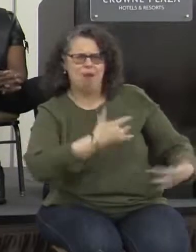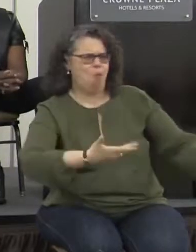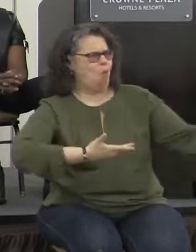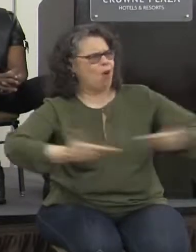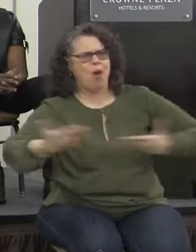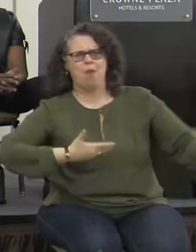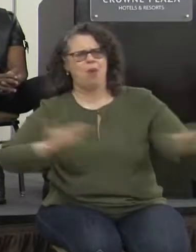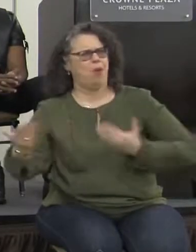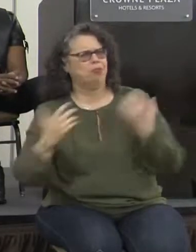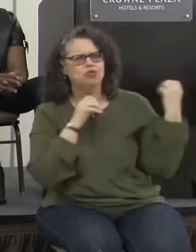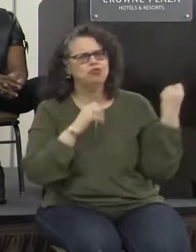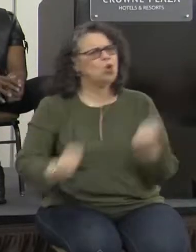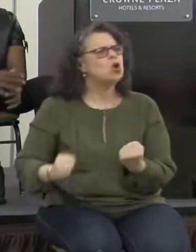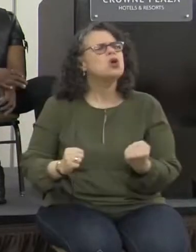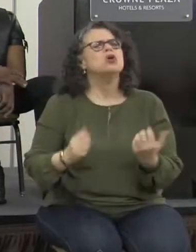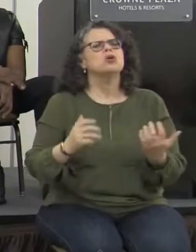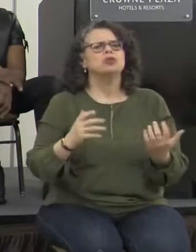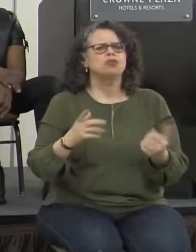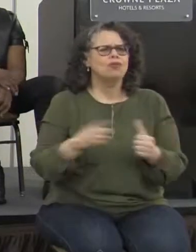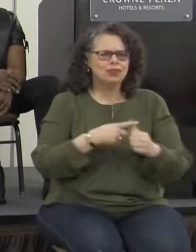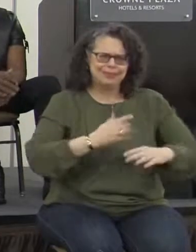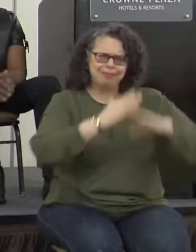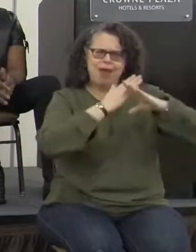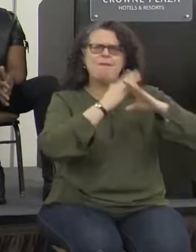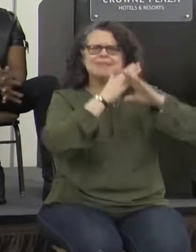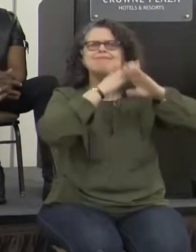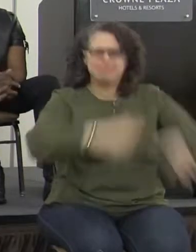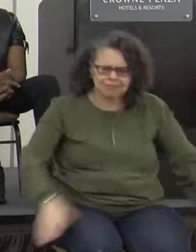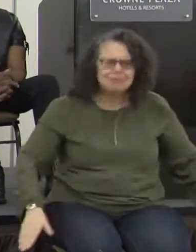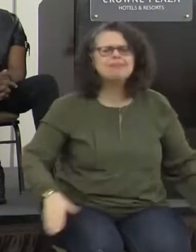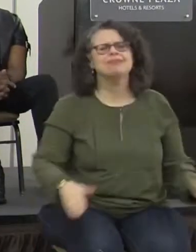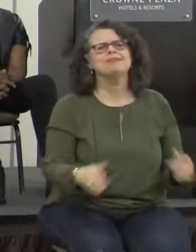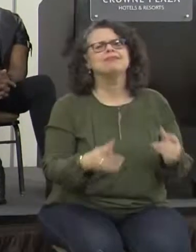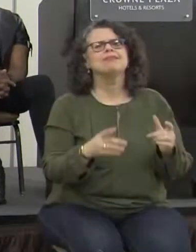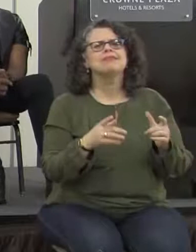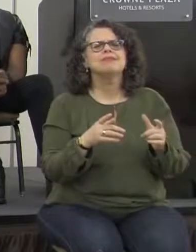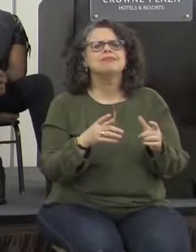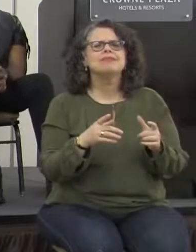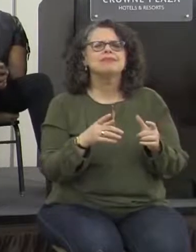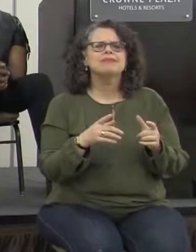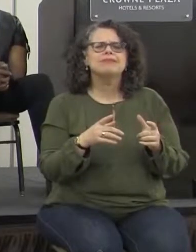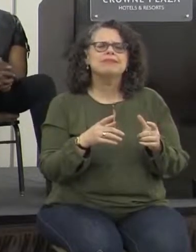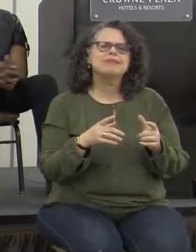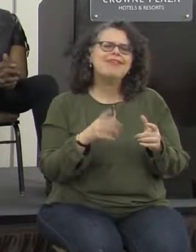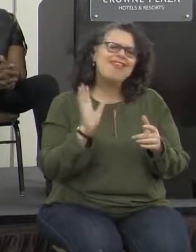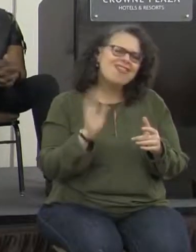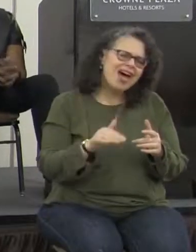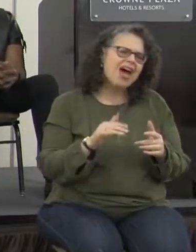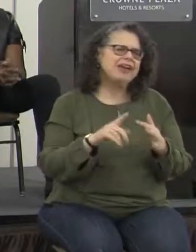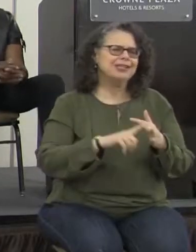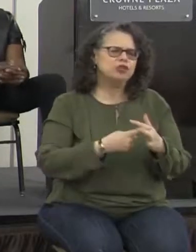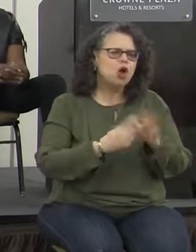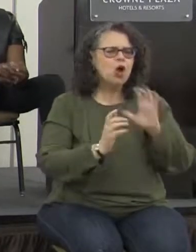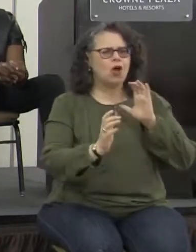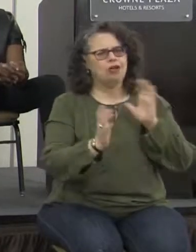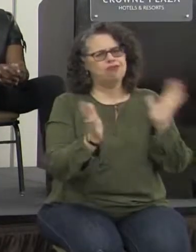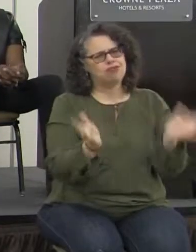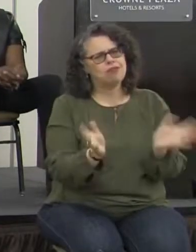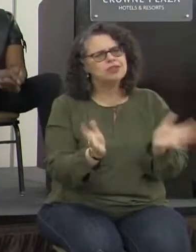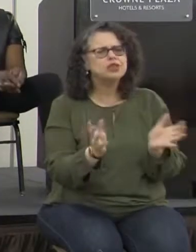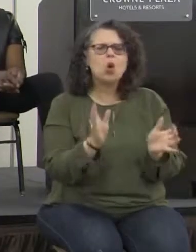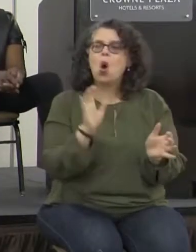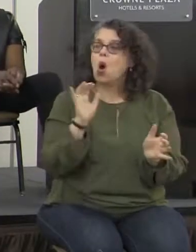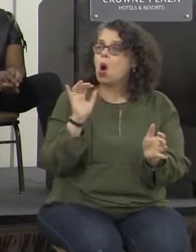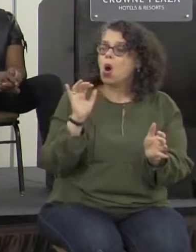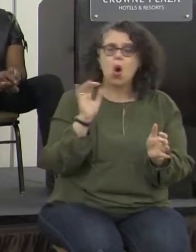first trying to break that kind of, I guess, that barrier, and then that can kind of somewhat start the conversation, like, "Oh, you all are